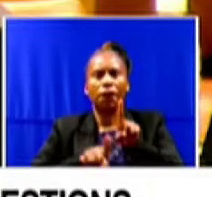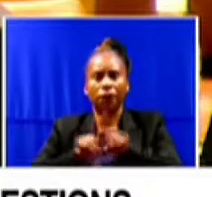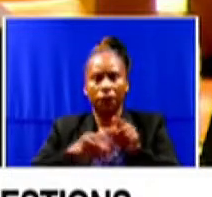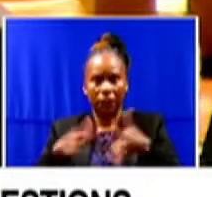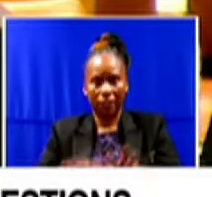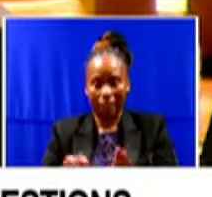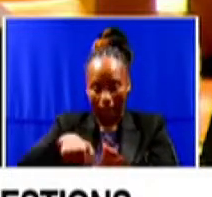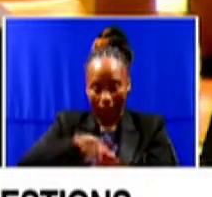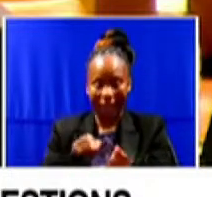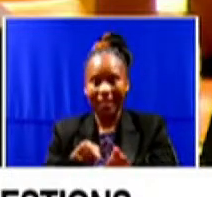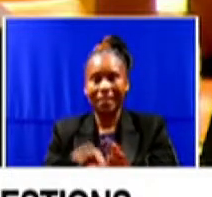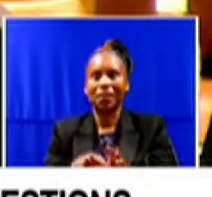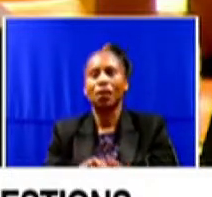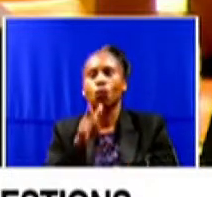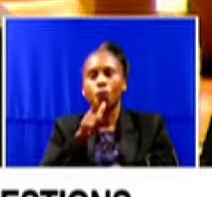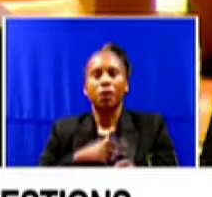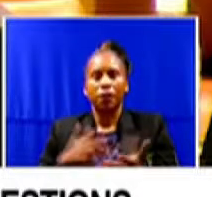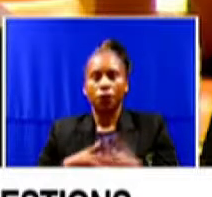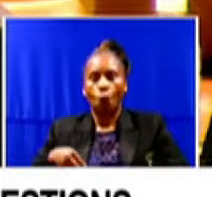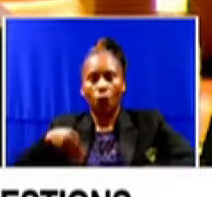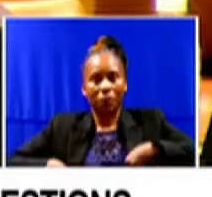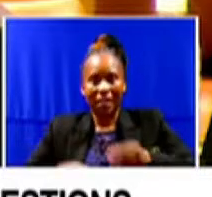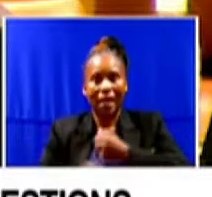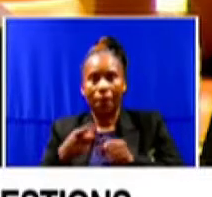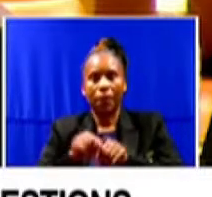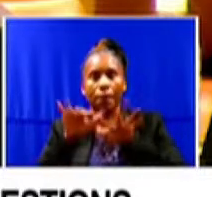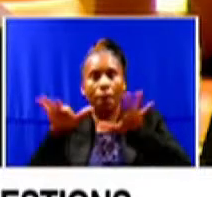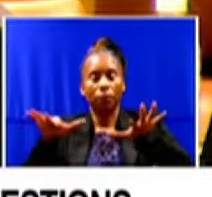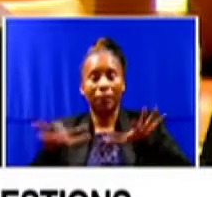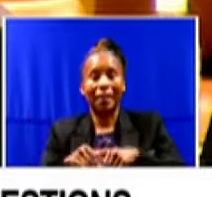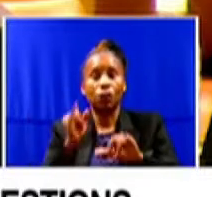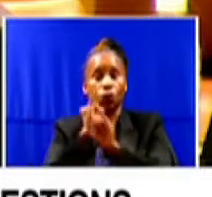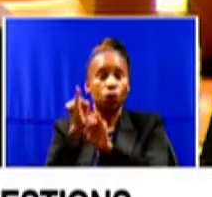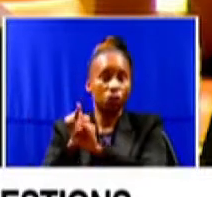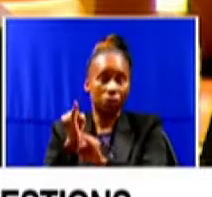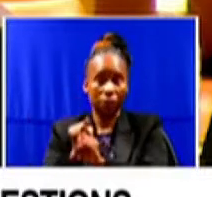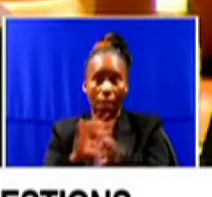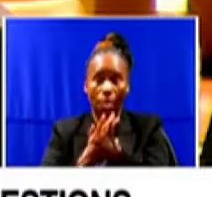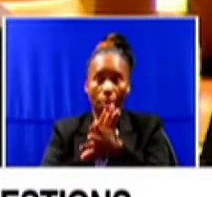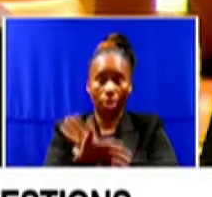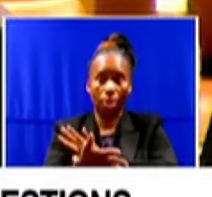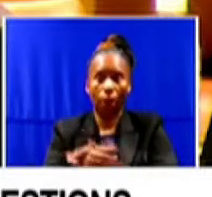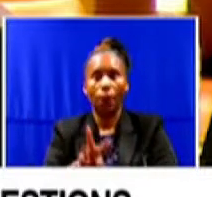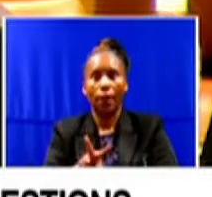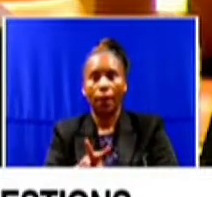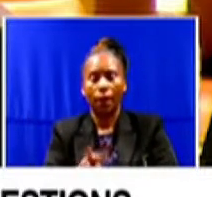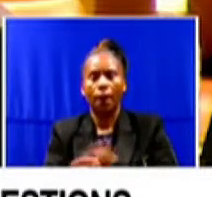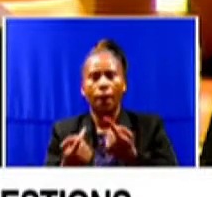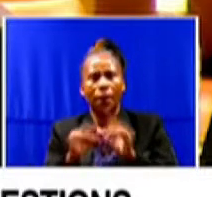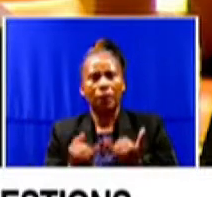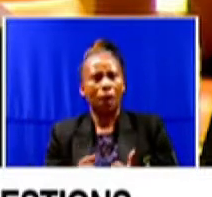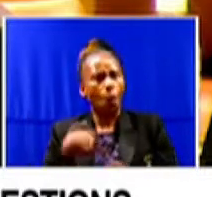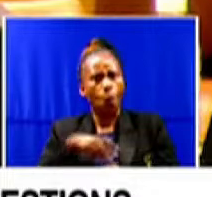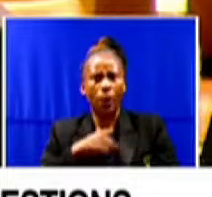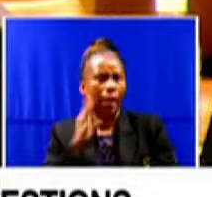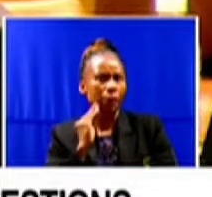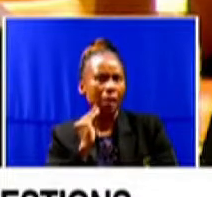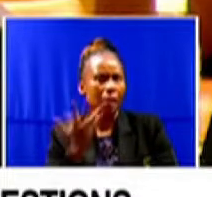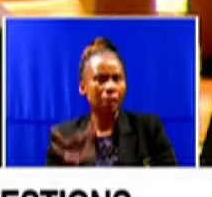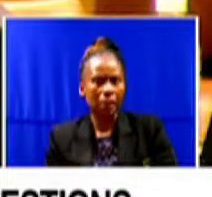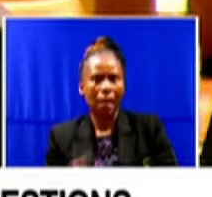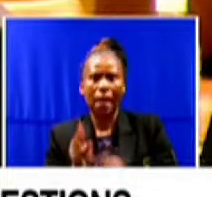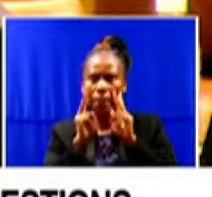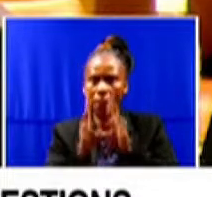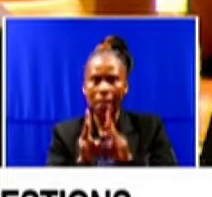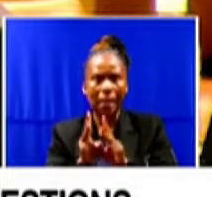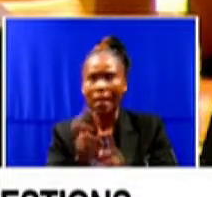tide of corruption in our public institutions would be turned. But from what we are experiencing and what we are seeing, it